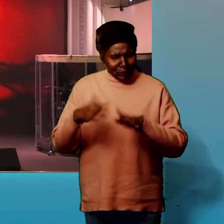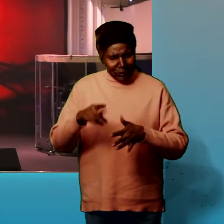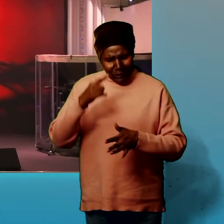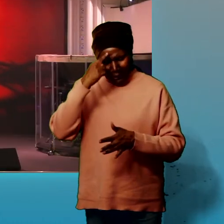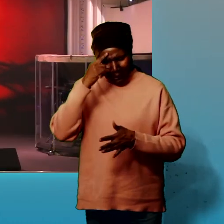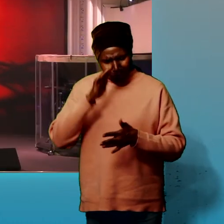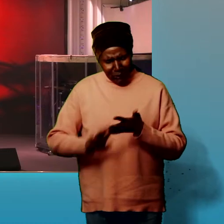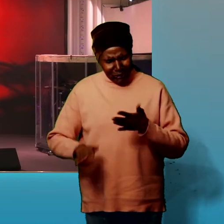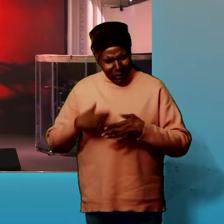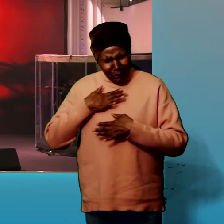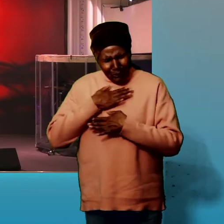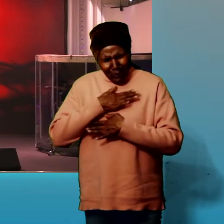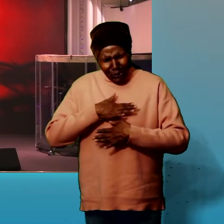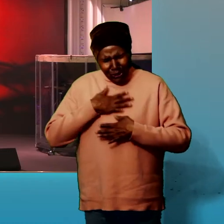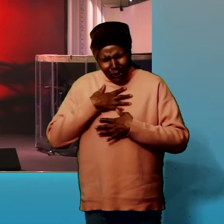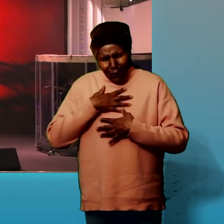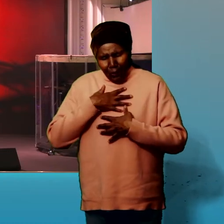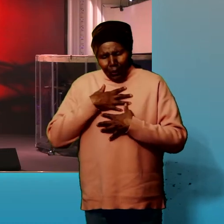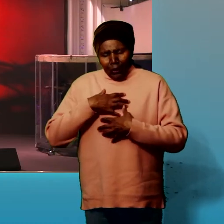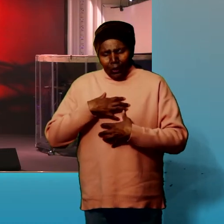the emotional trauma